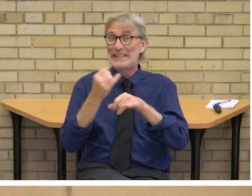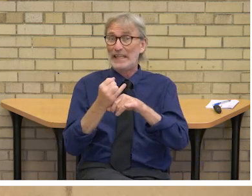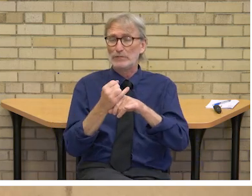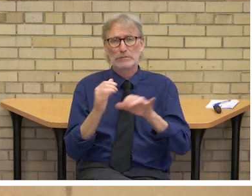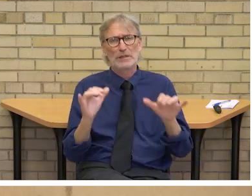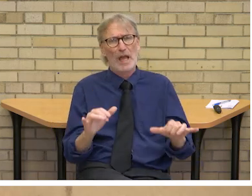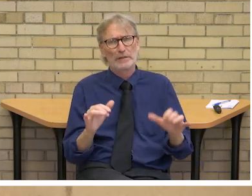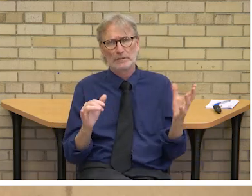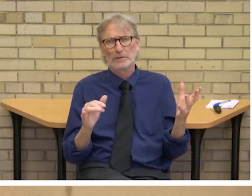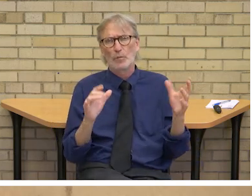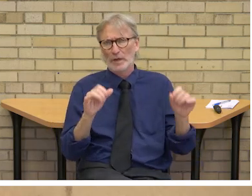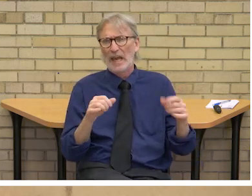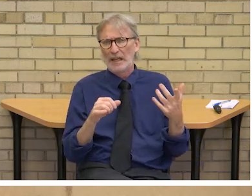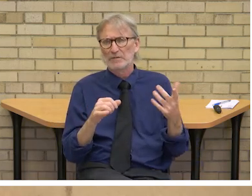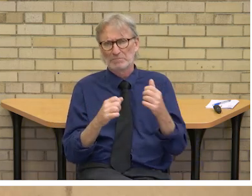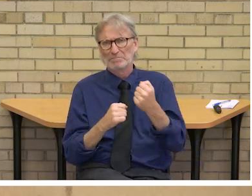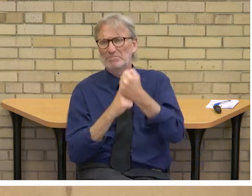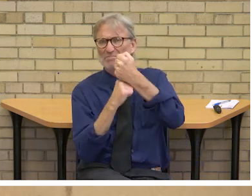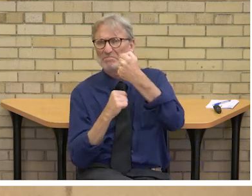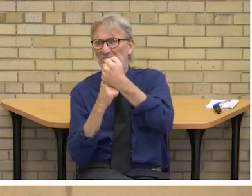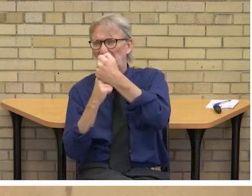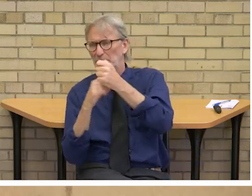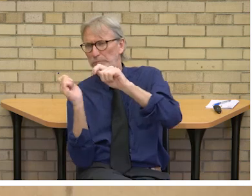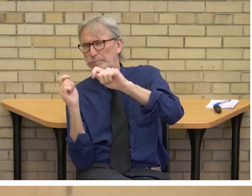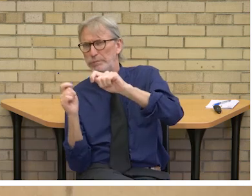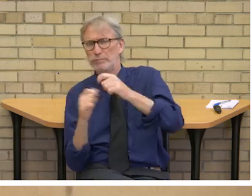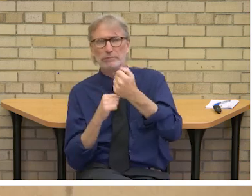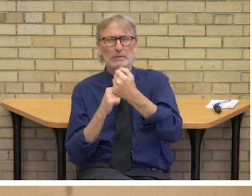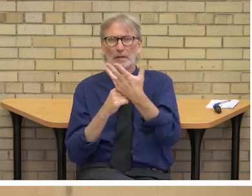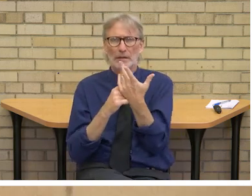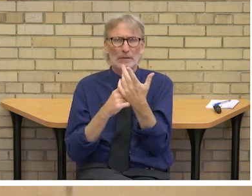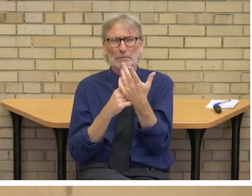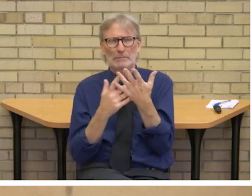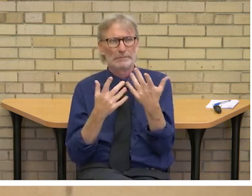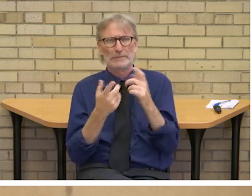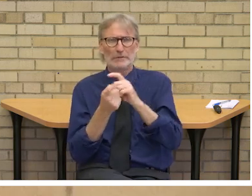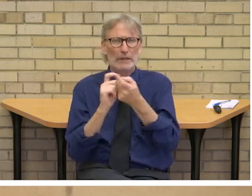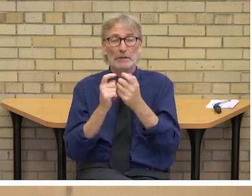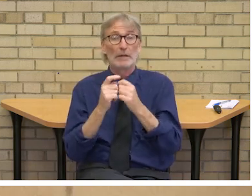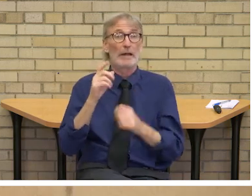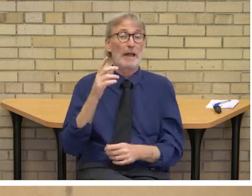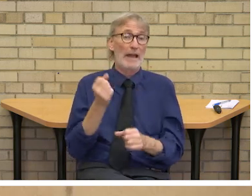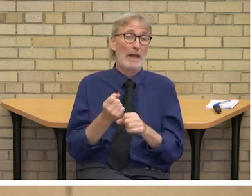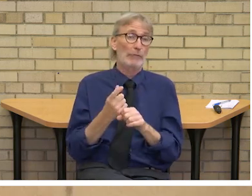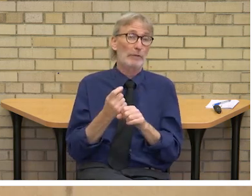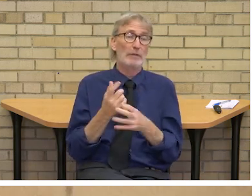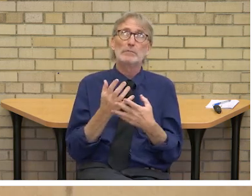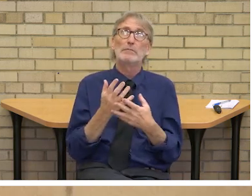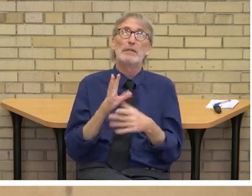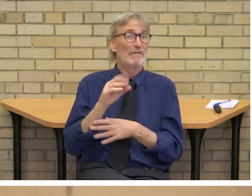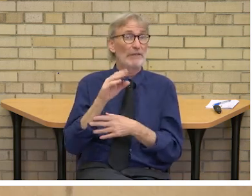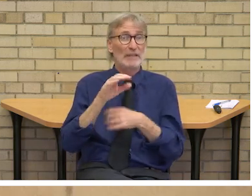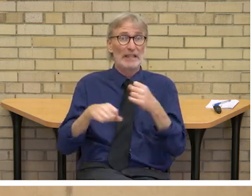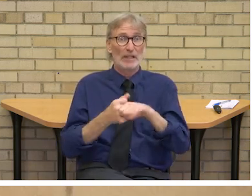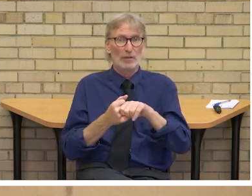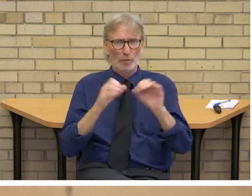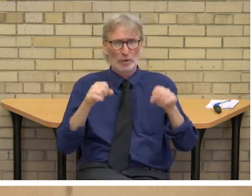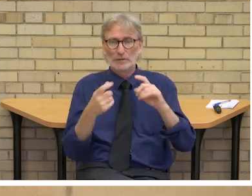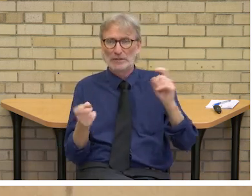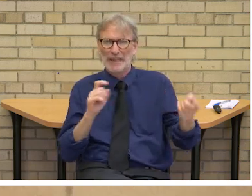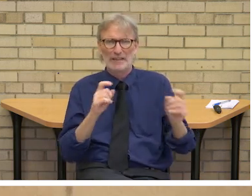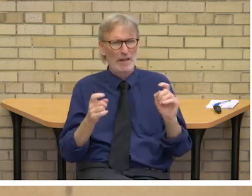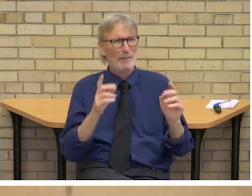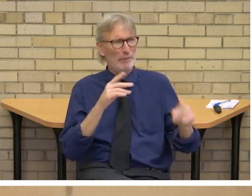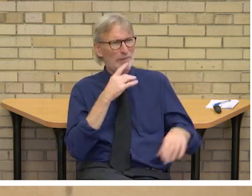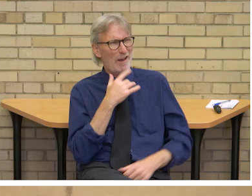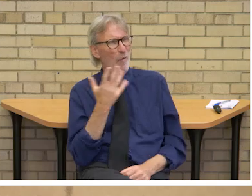going anywhere. We can keep strengthening it. We can keep modernizing. You know, every 50 years, we can modernize that thing. Maybe someday they'll say, why